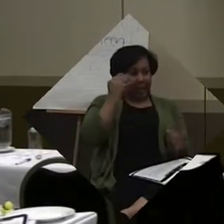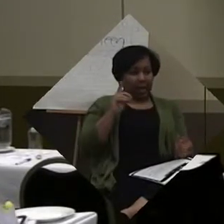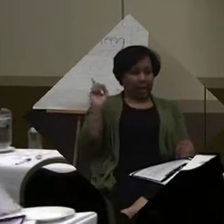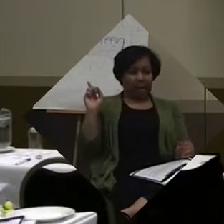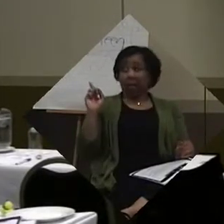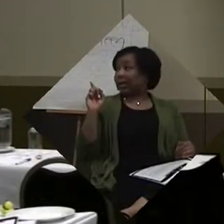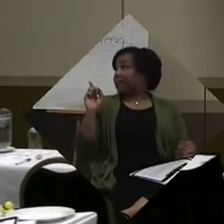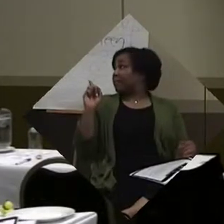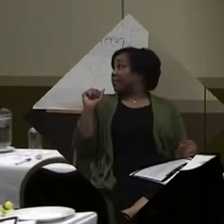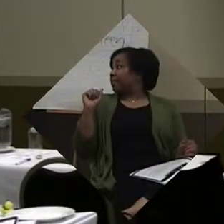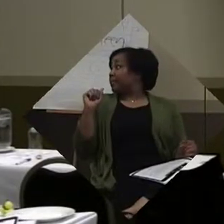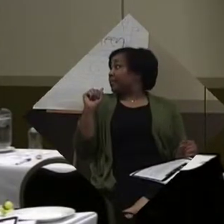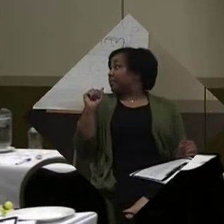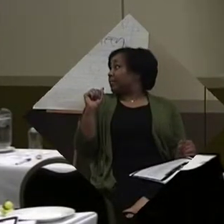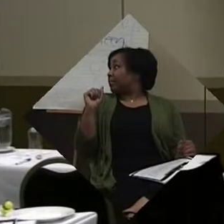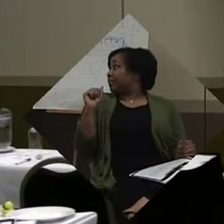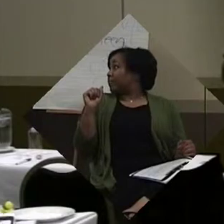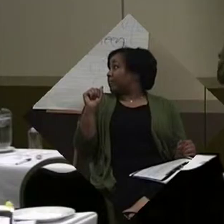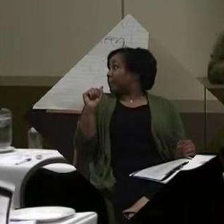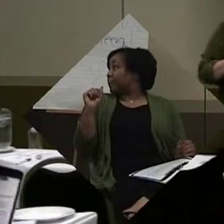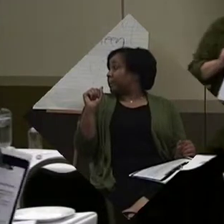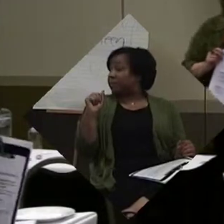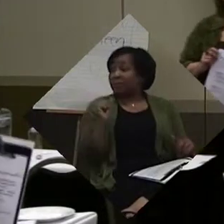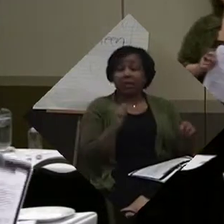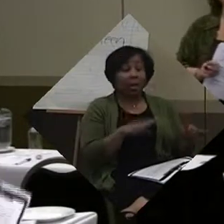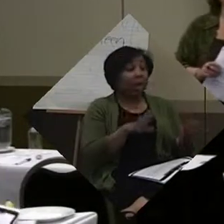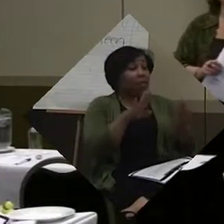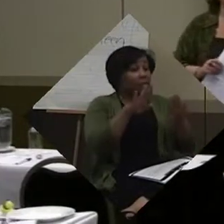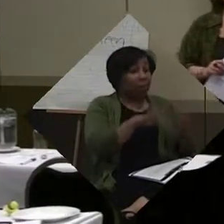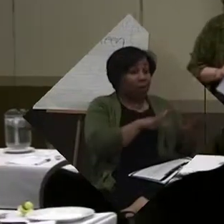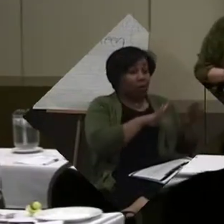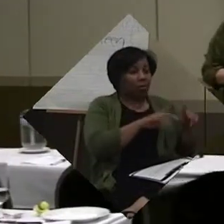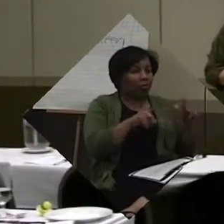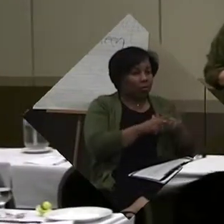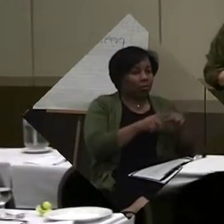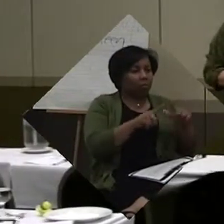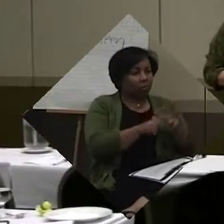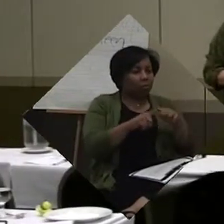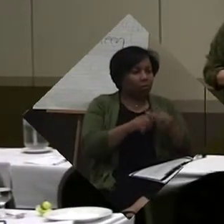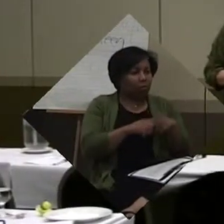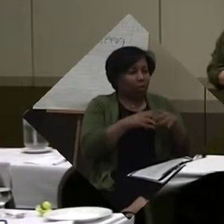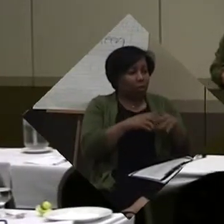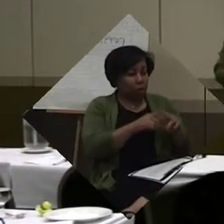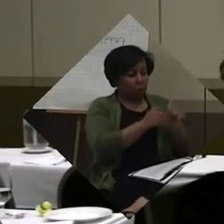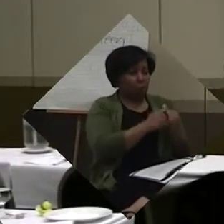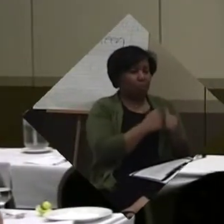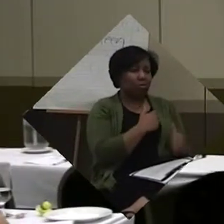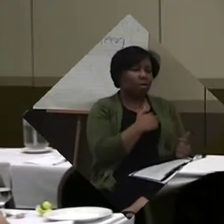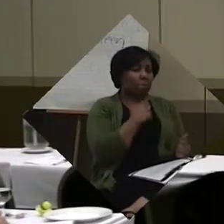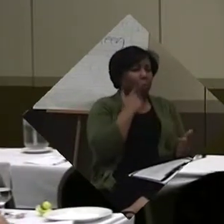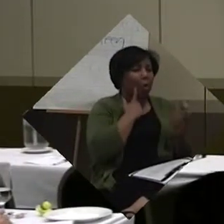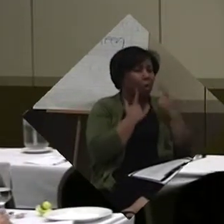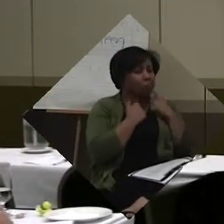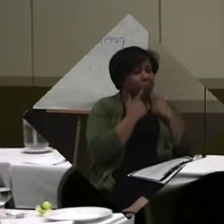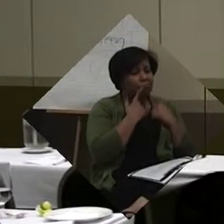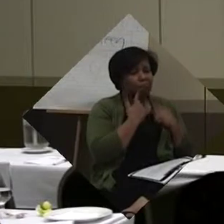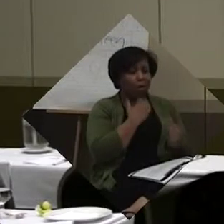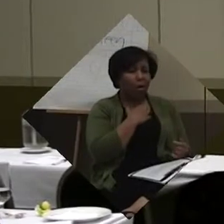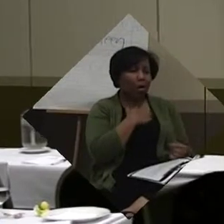Okay? The behavior is occurring in clusters. starts with whining. It will